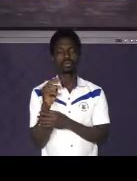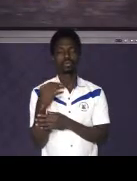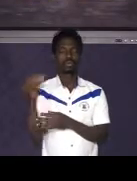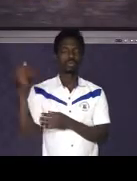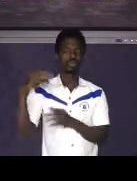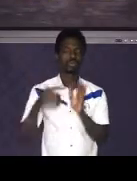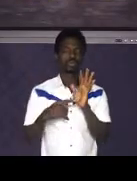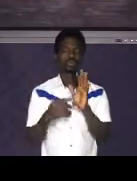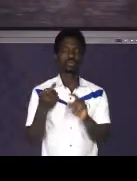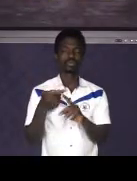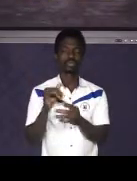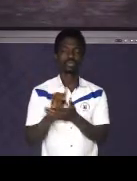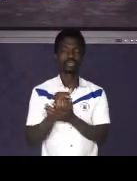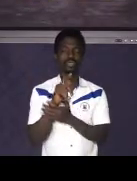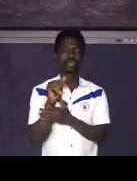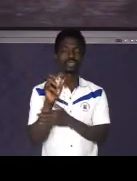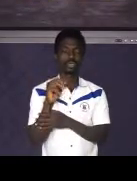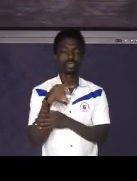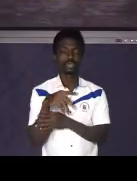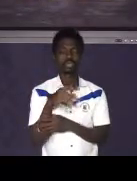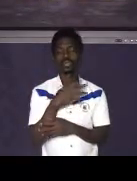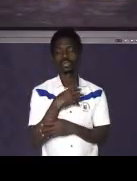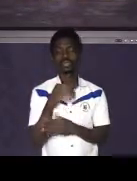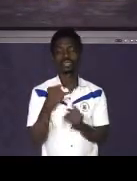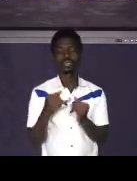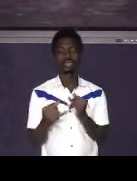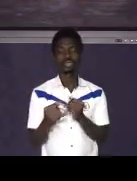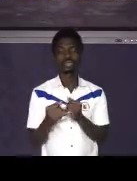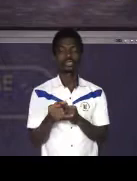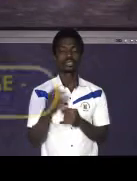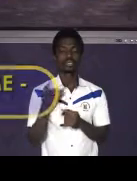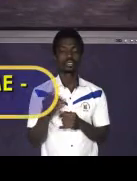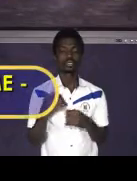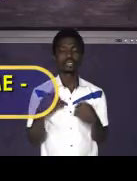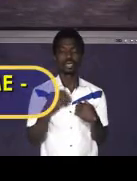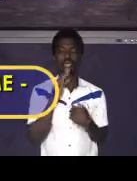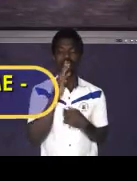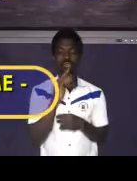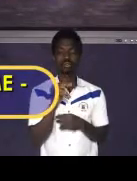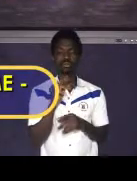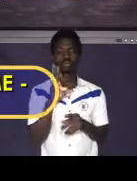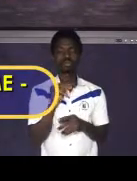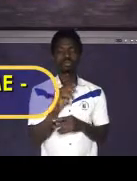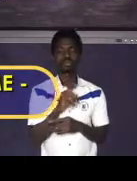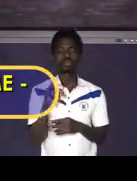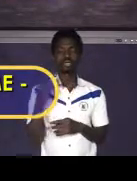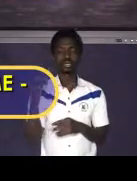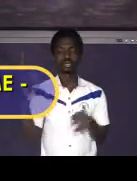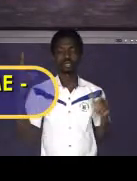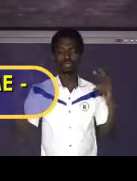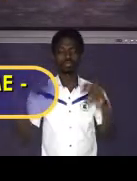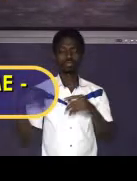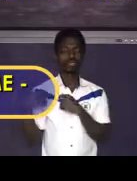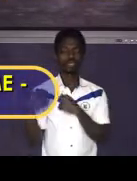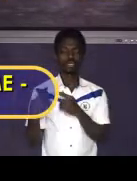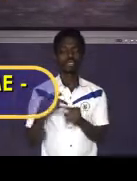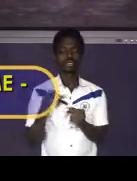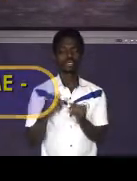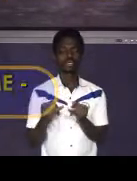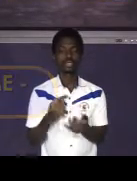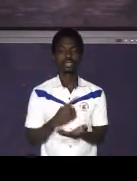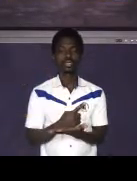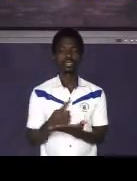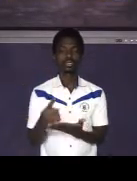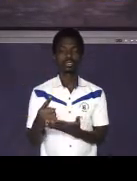light shone from that lamp. And lastly, there has been no dash of rain since